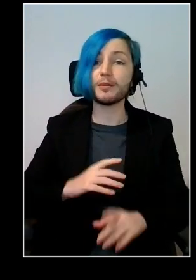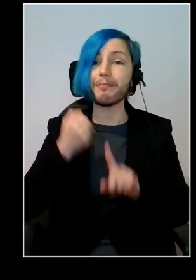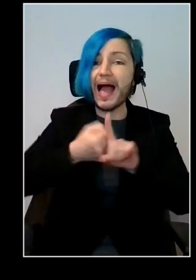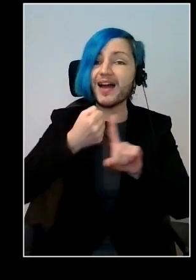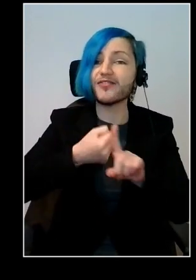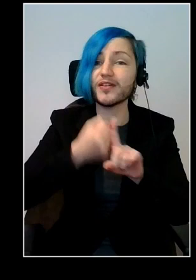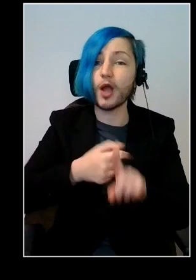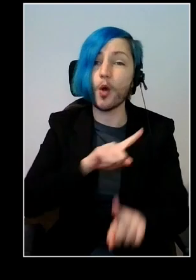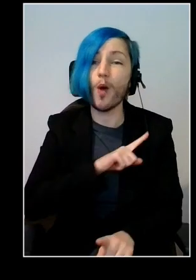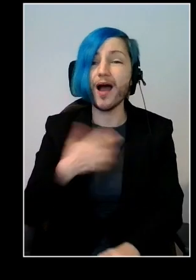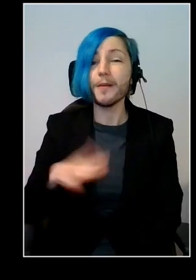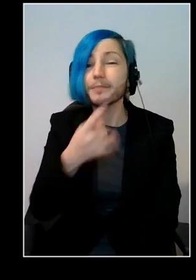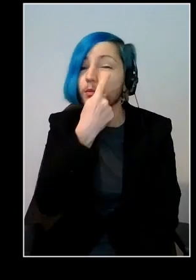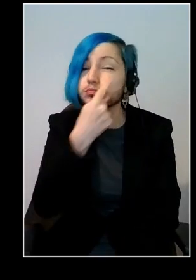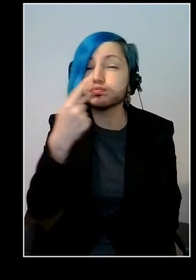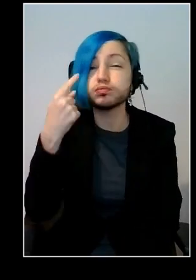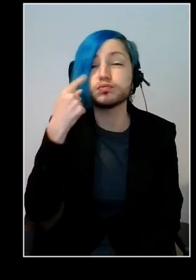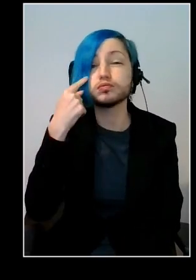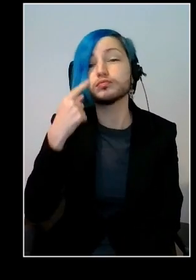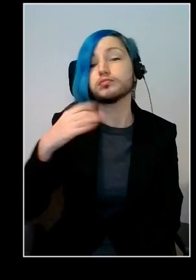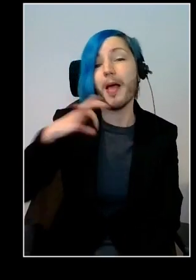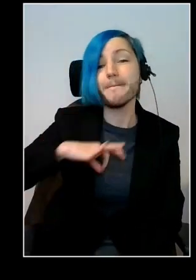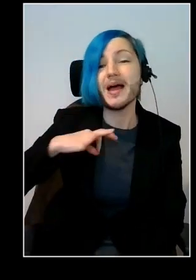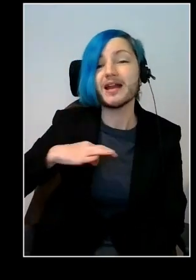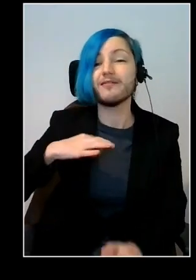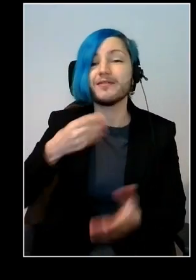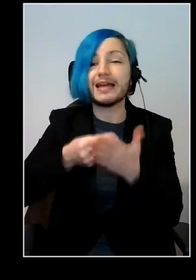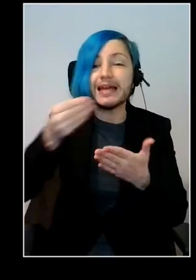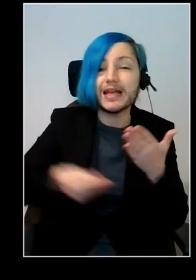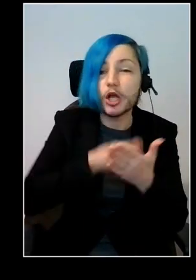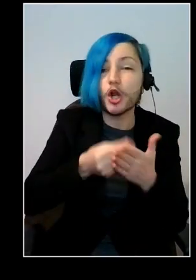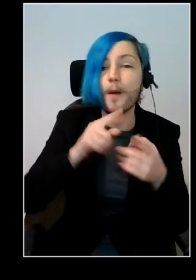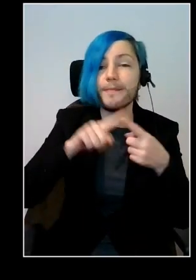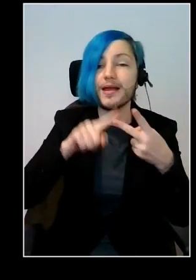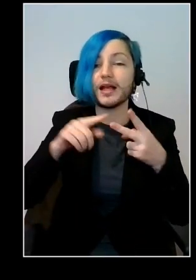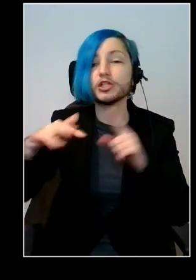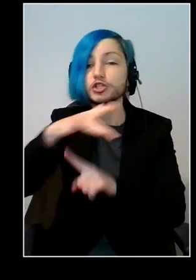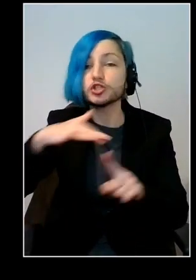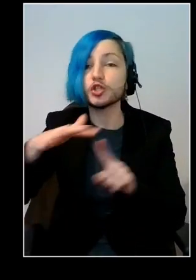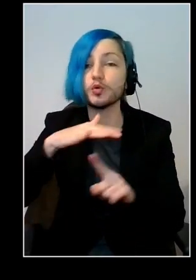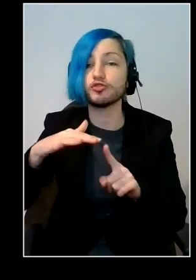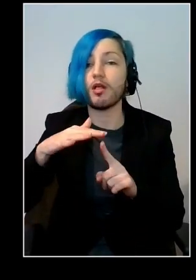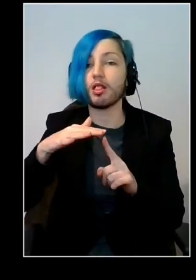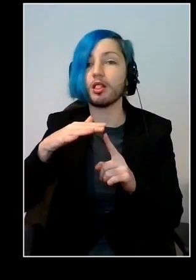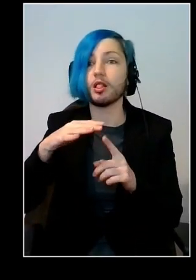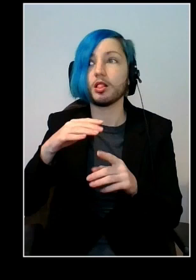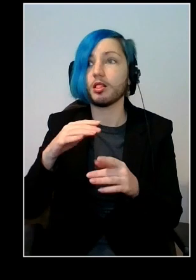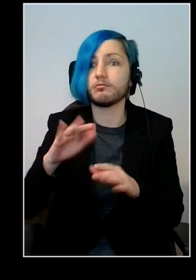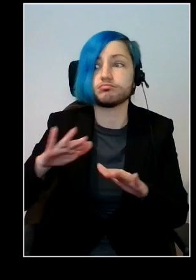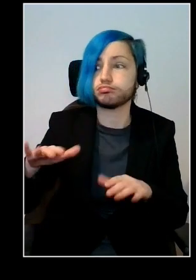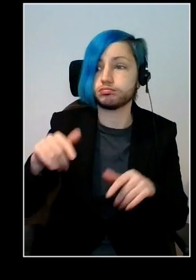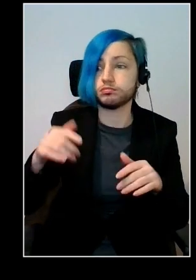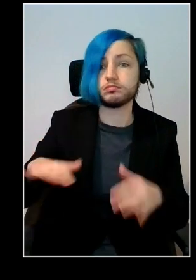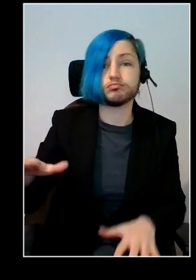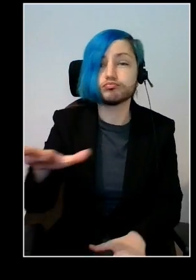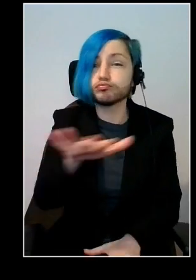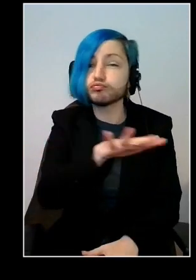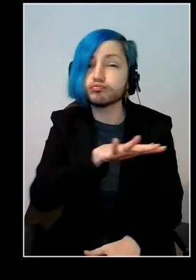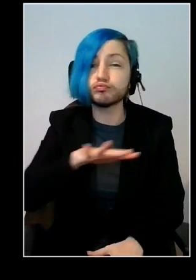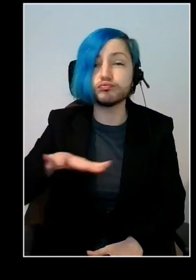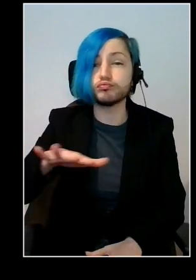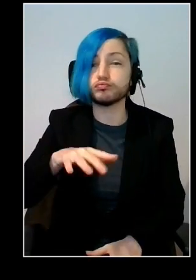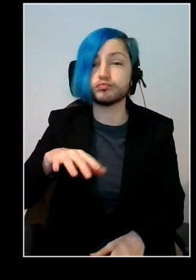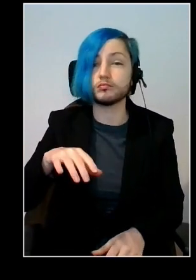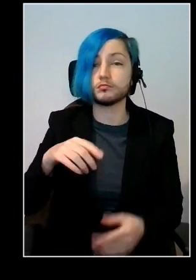the economic and social benefits of apprenticeships across the region. It is therefore critical that